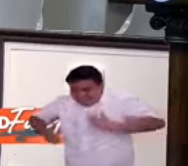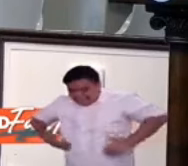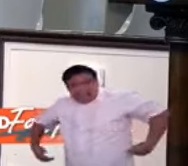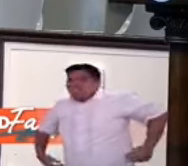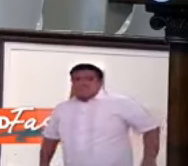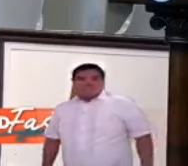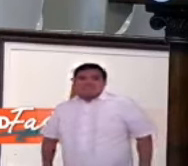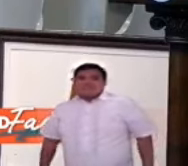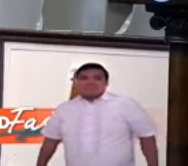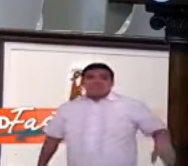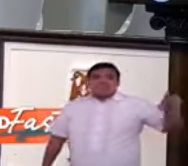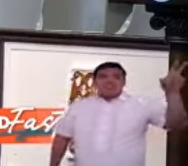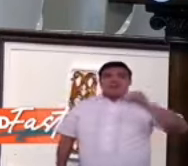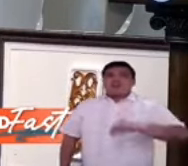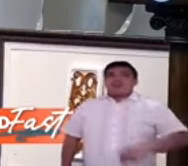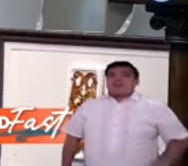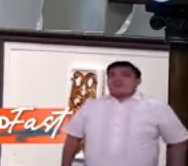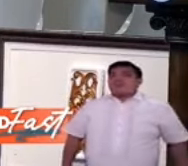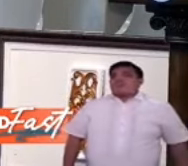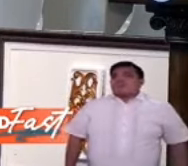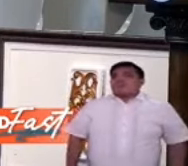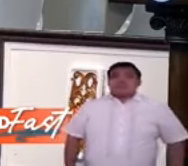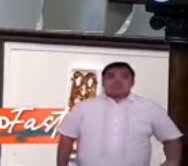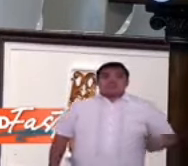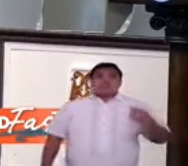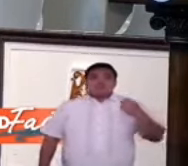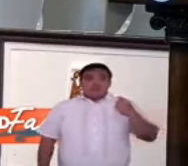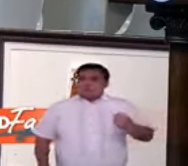last. Last resort.